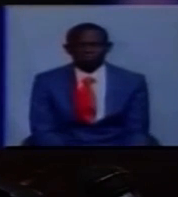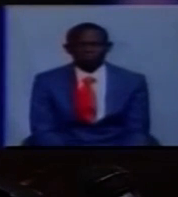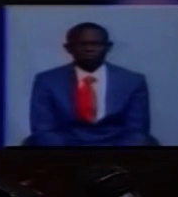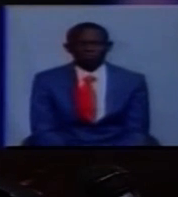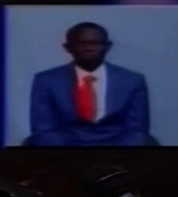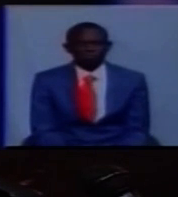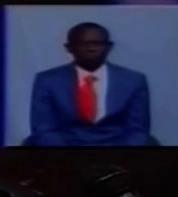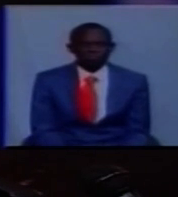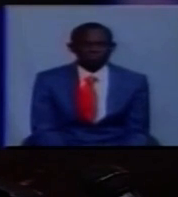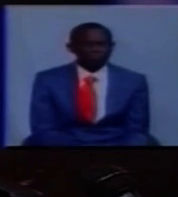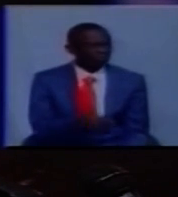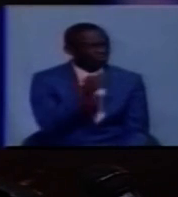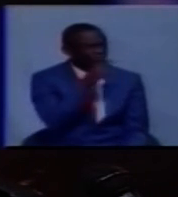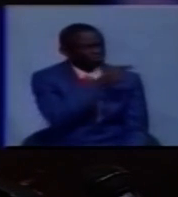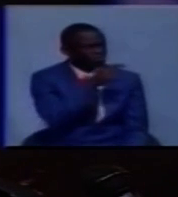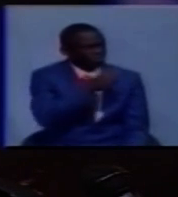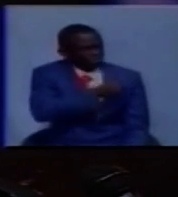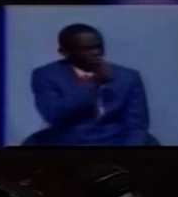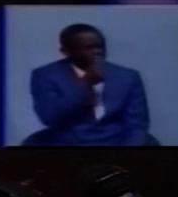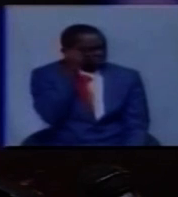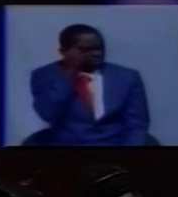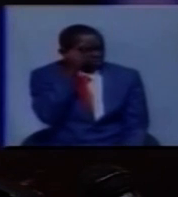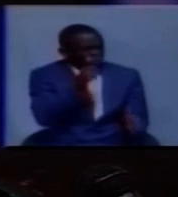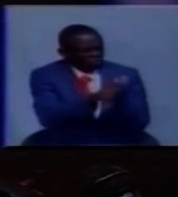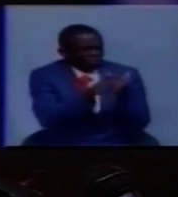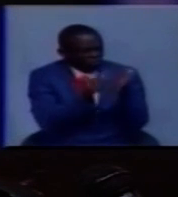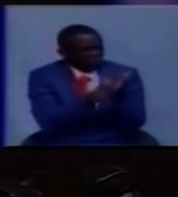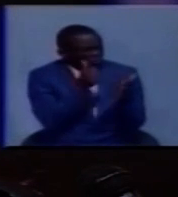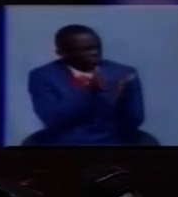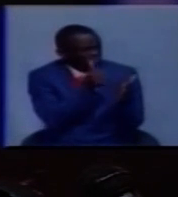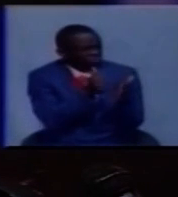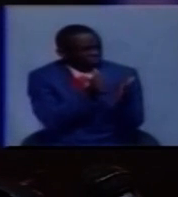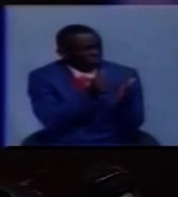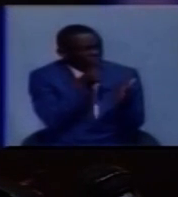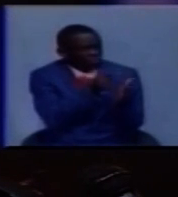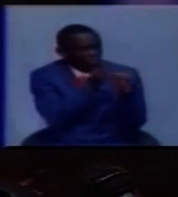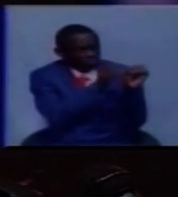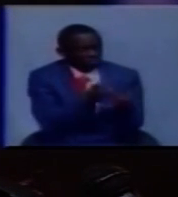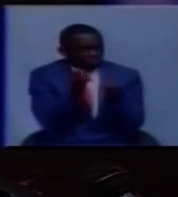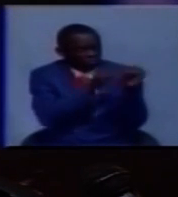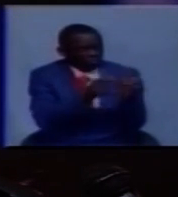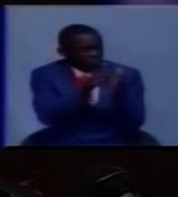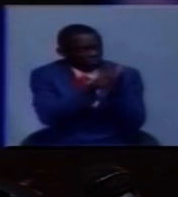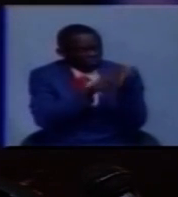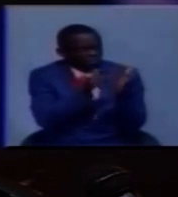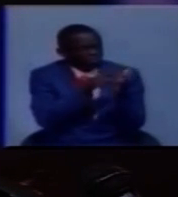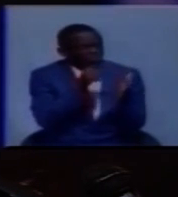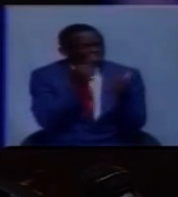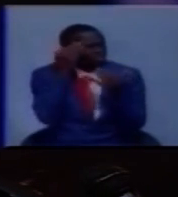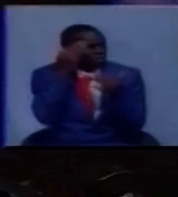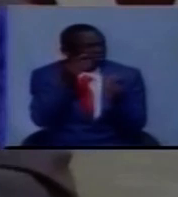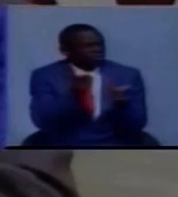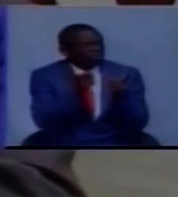law. You've made so much progress. What challenges do you anticipate in executing this law? The PF government will not make bad